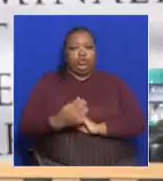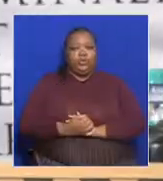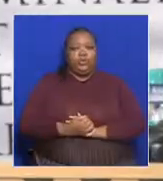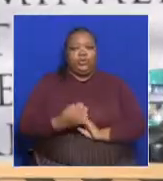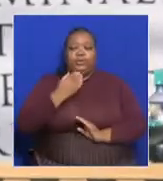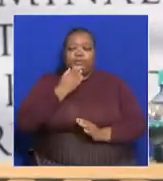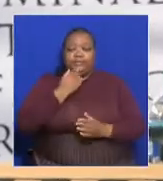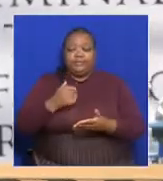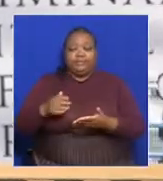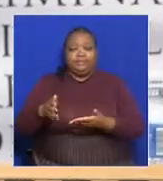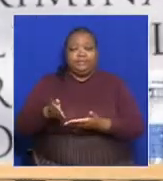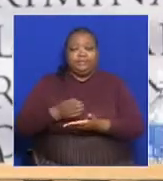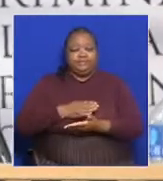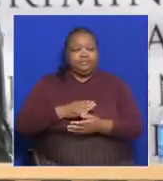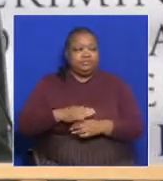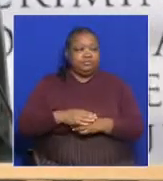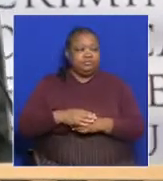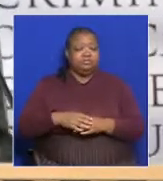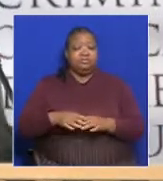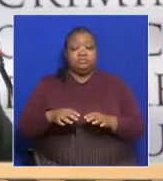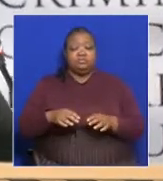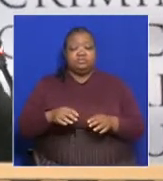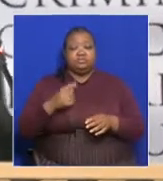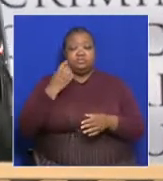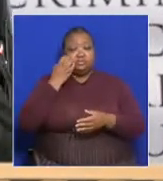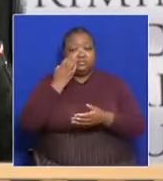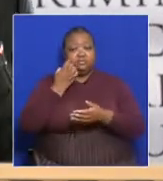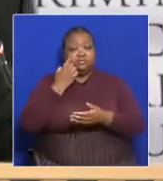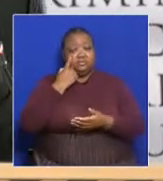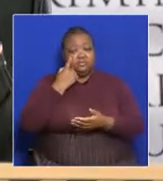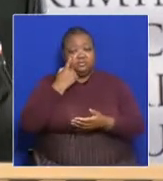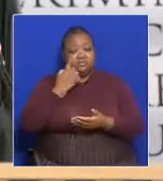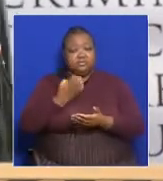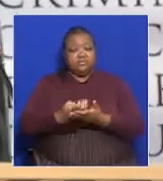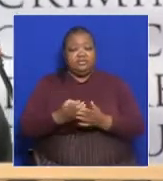No, Exhibit File 2. That's the word I'm looking for.